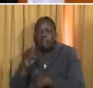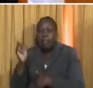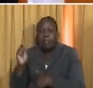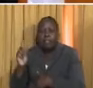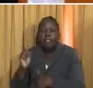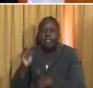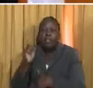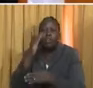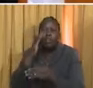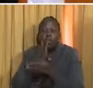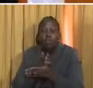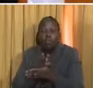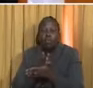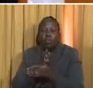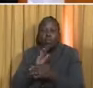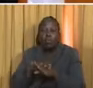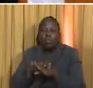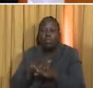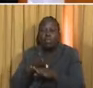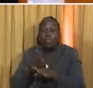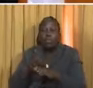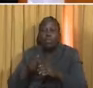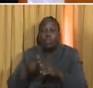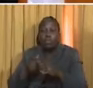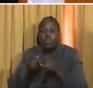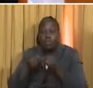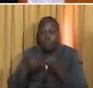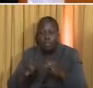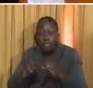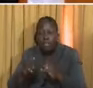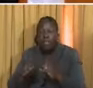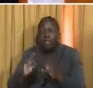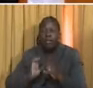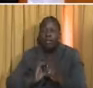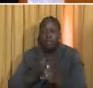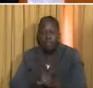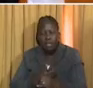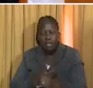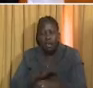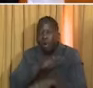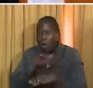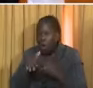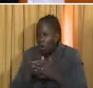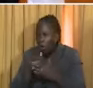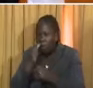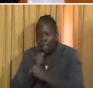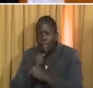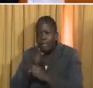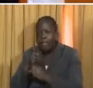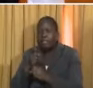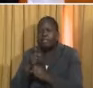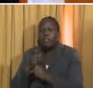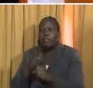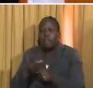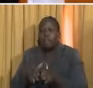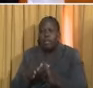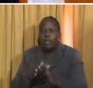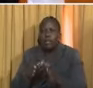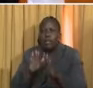properly sued in his personal capacity, all the orders made against him in that capacity having been set